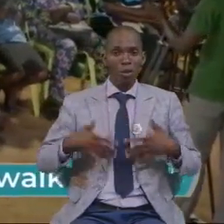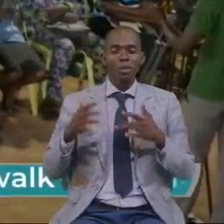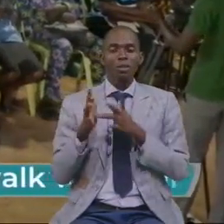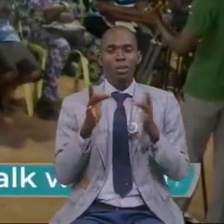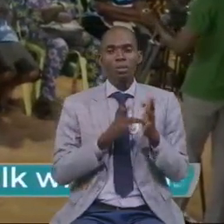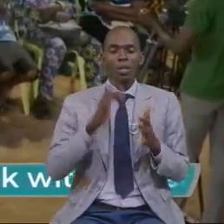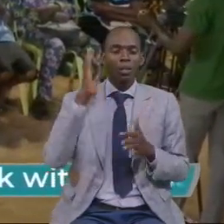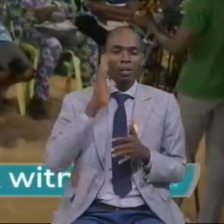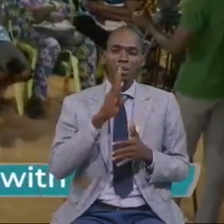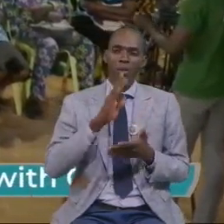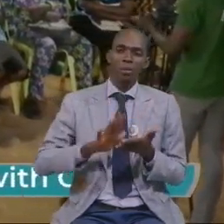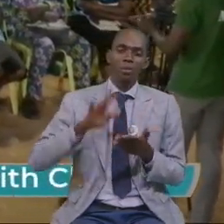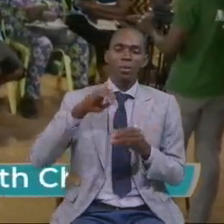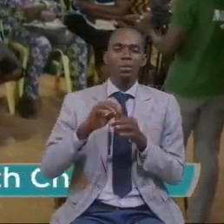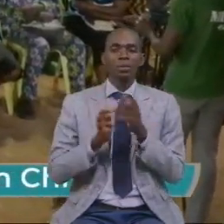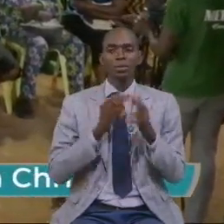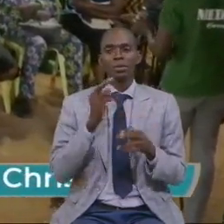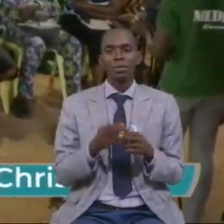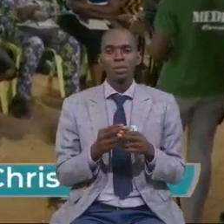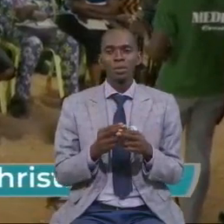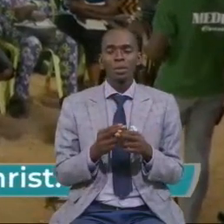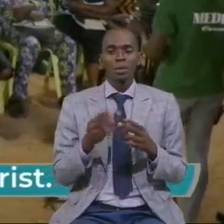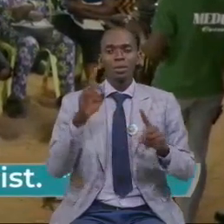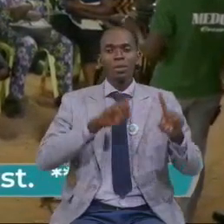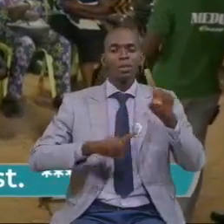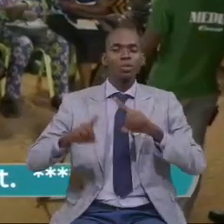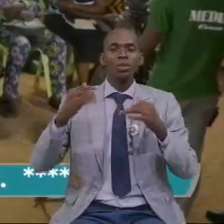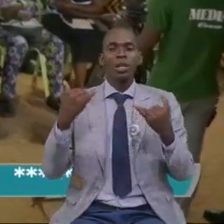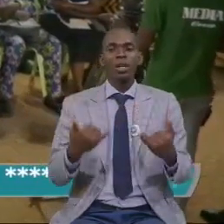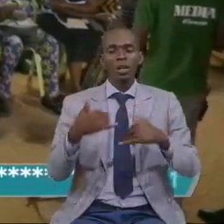glorified. Somebody say, tonight,